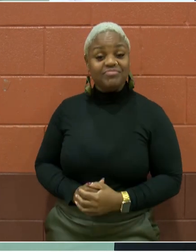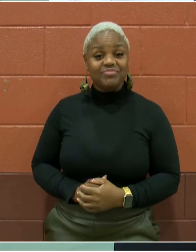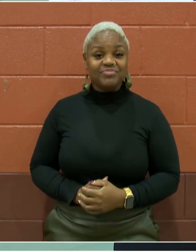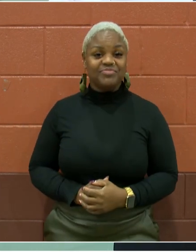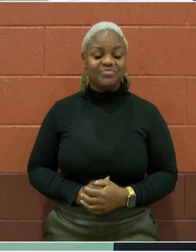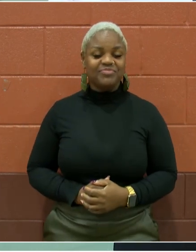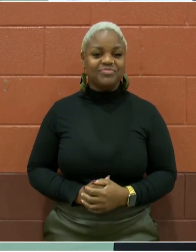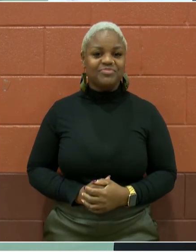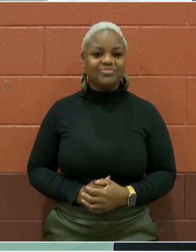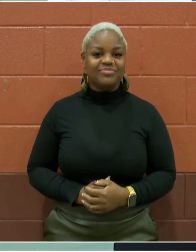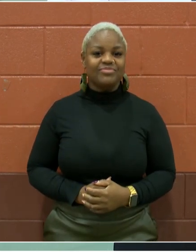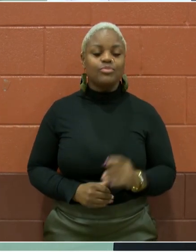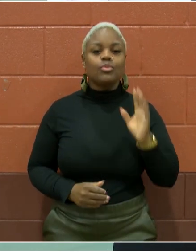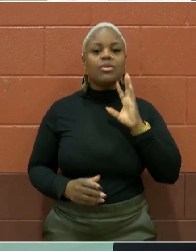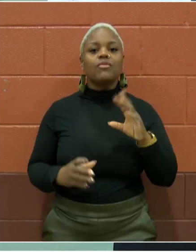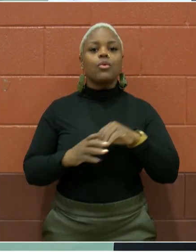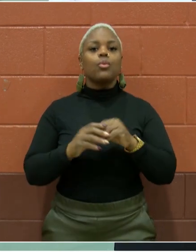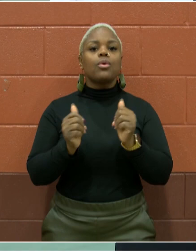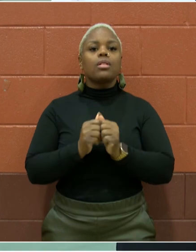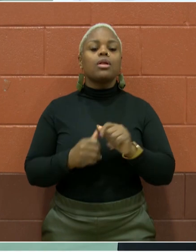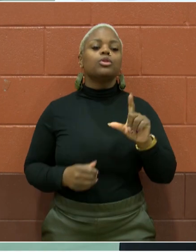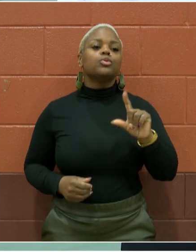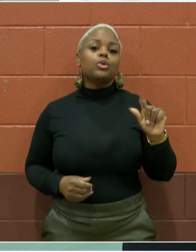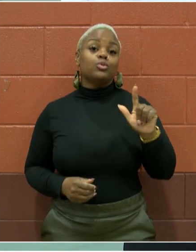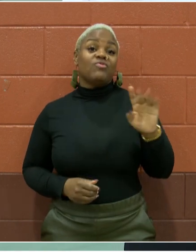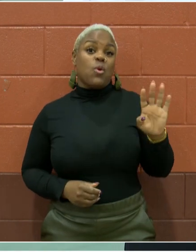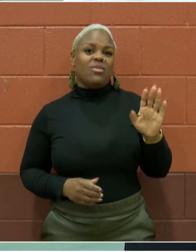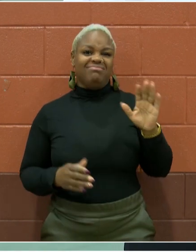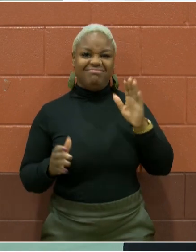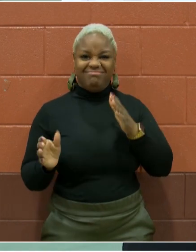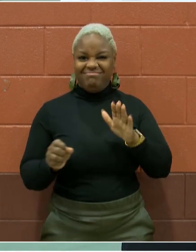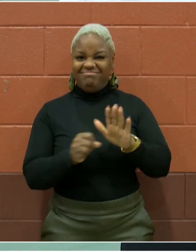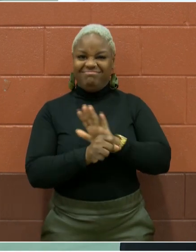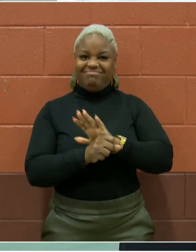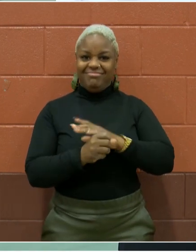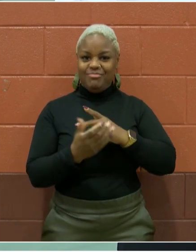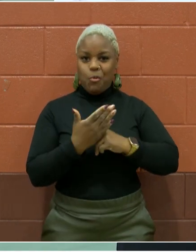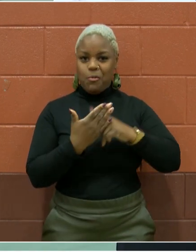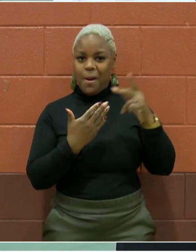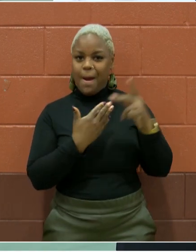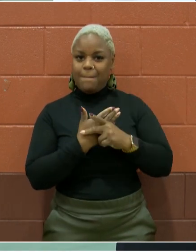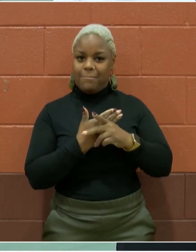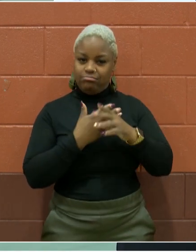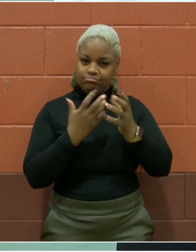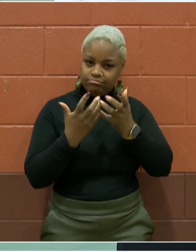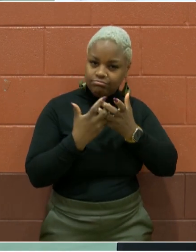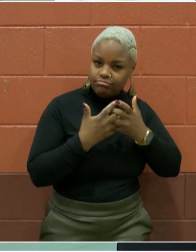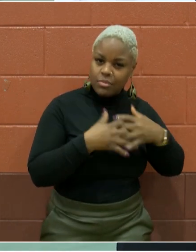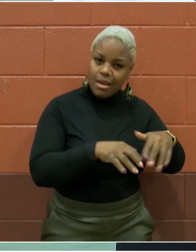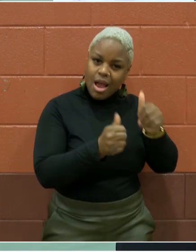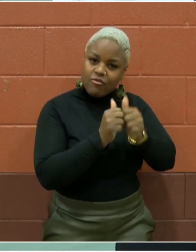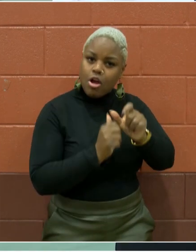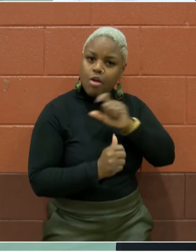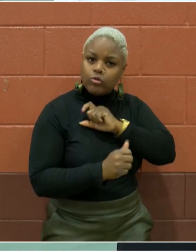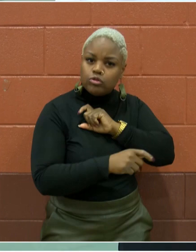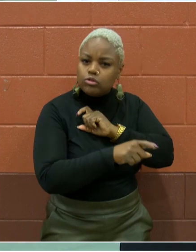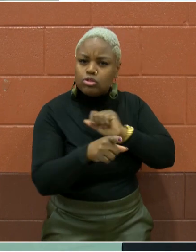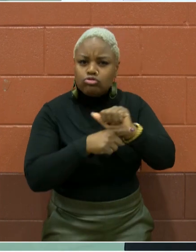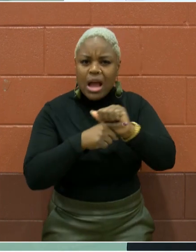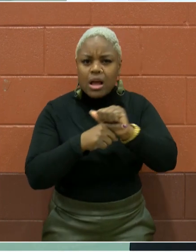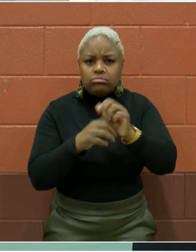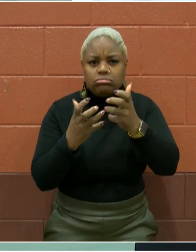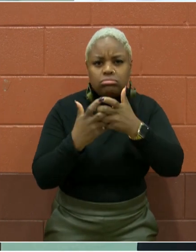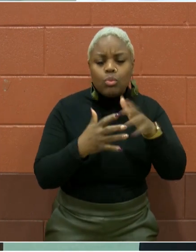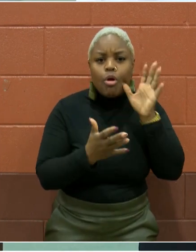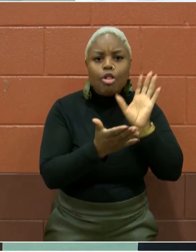It'll also become a part of MPD's overall curriculum for every recruit officer that comes through the academy. The training is being